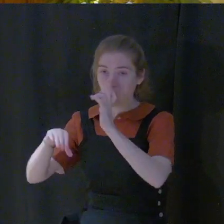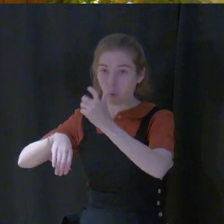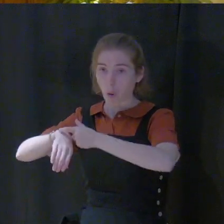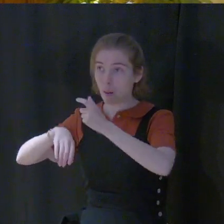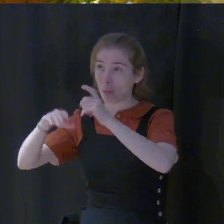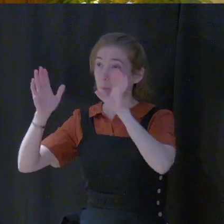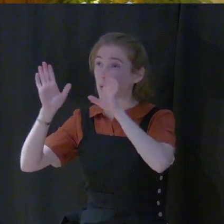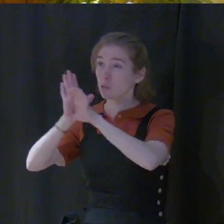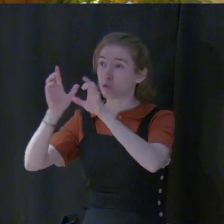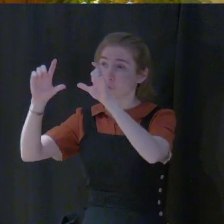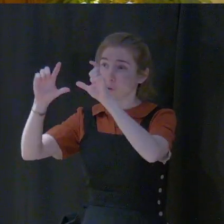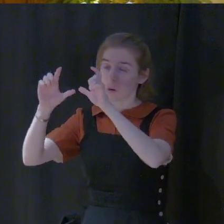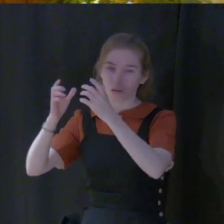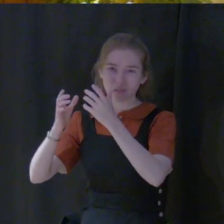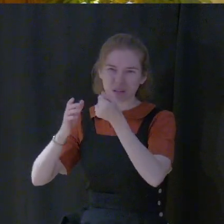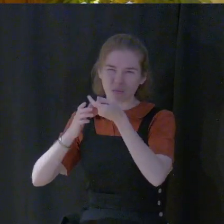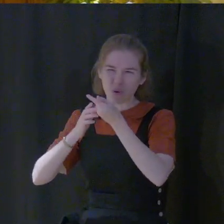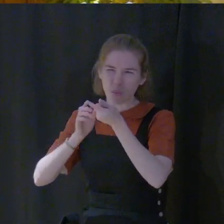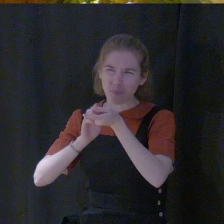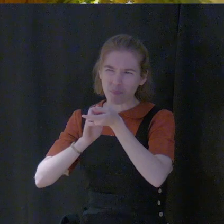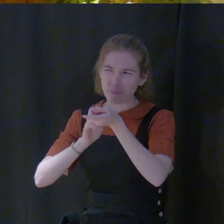shows it's just a few minutes before 12.